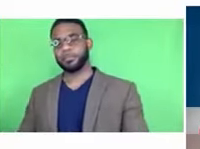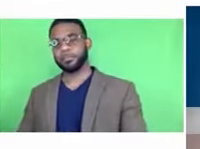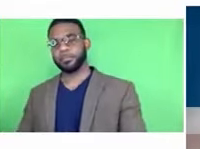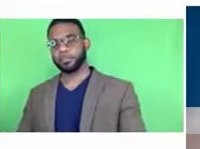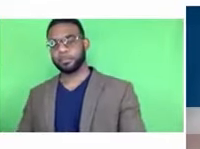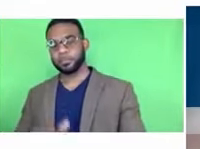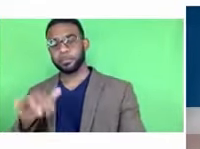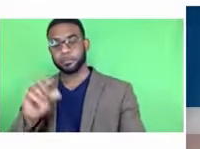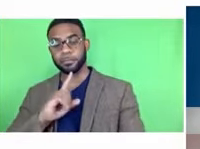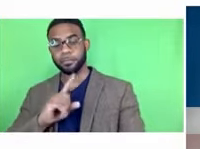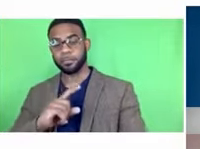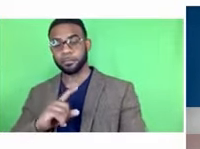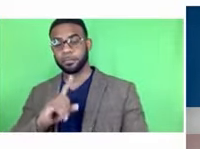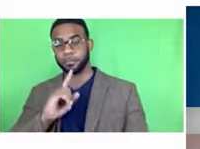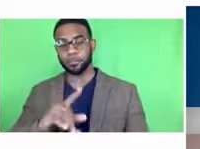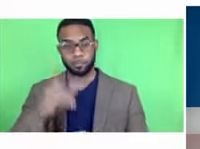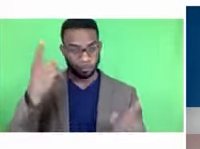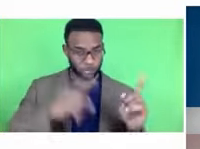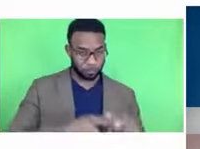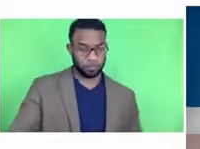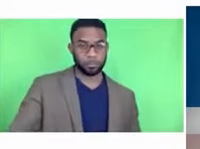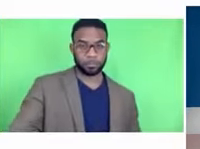Yeah, for sure. Couldn't agree more. Yeah.